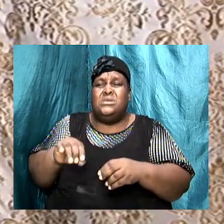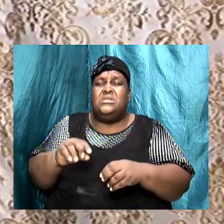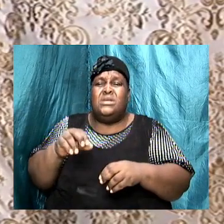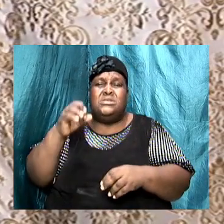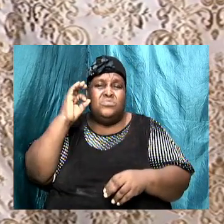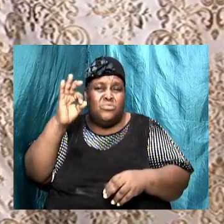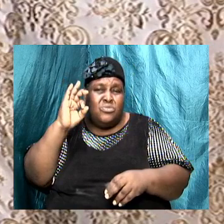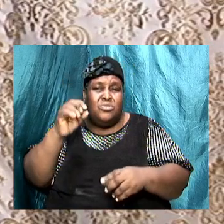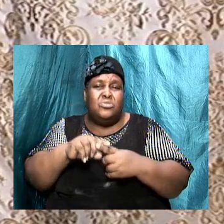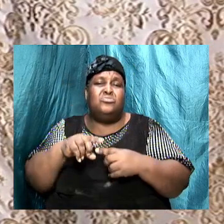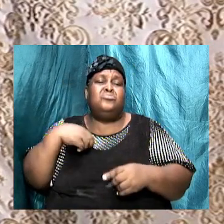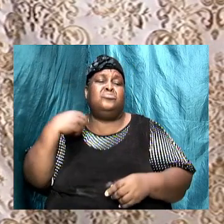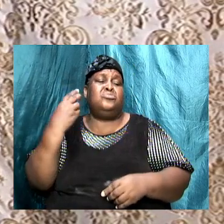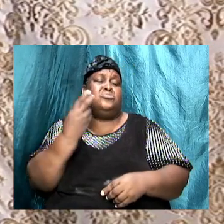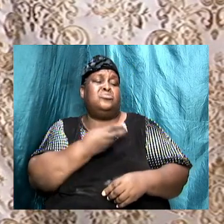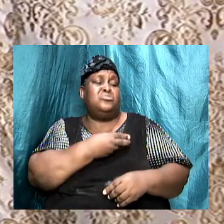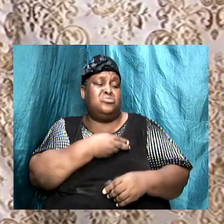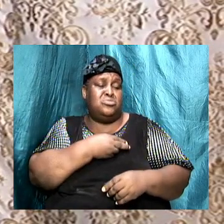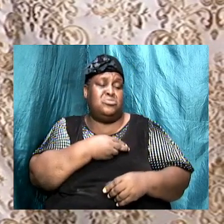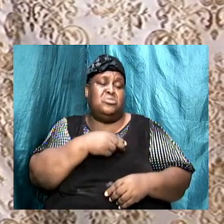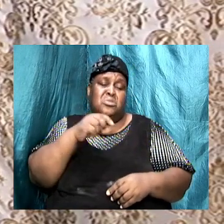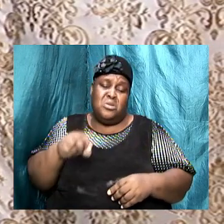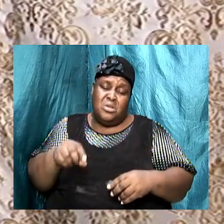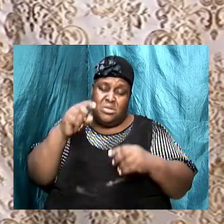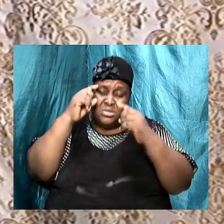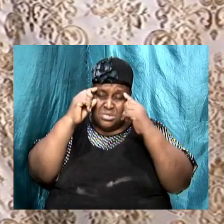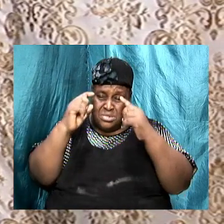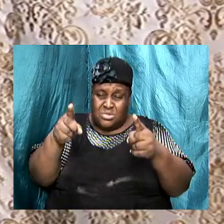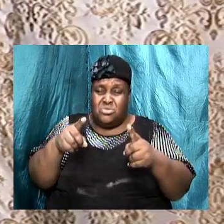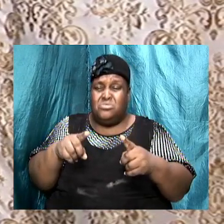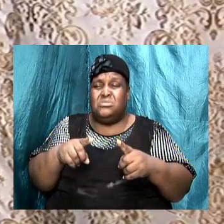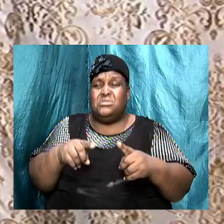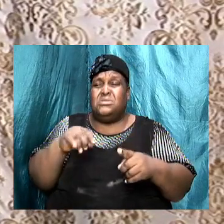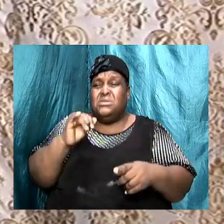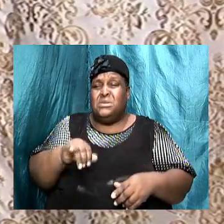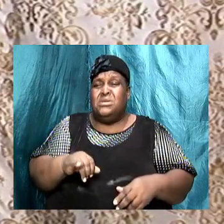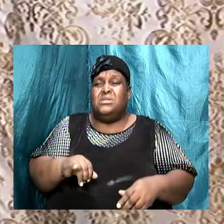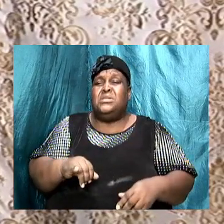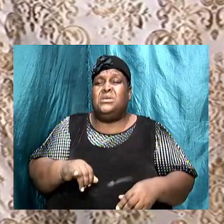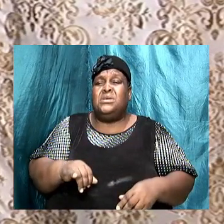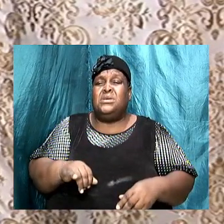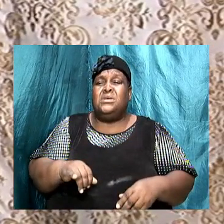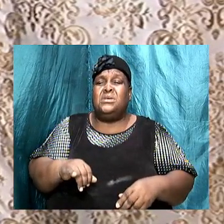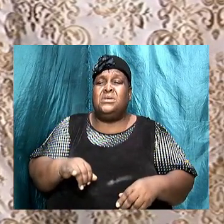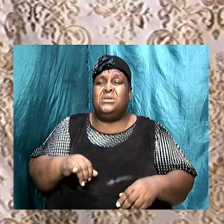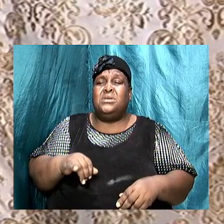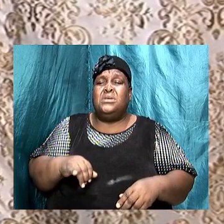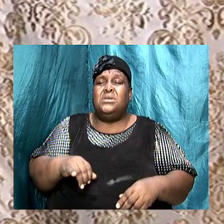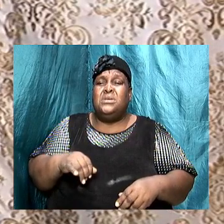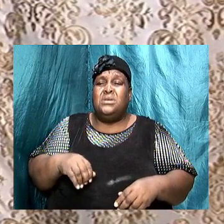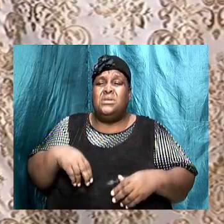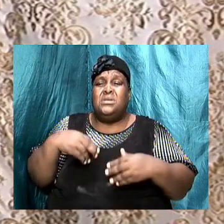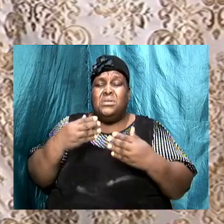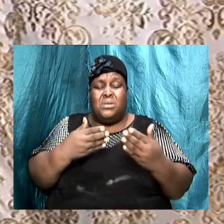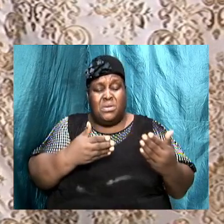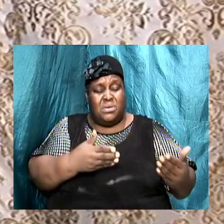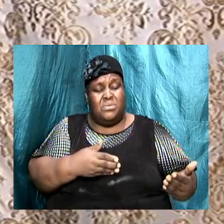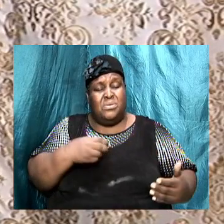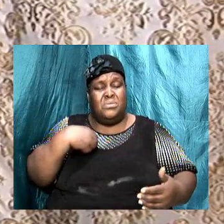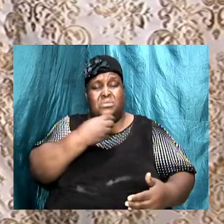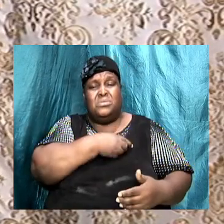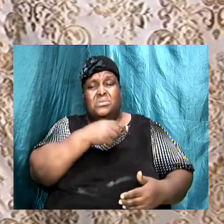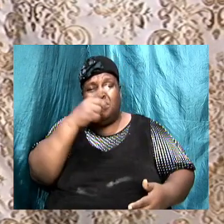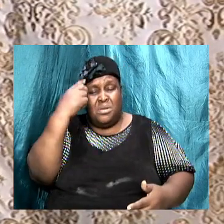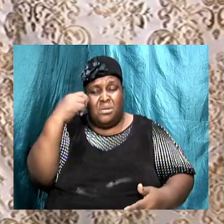presented to us, this doctrine that has been passed down to us by our forefathers. And as people of God,